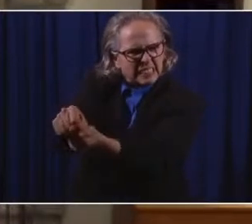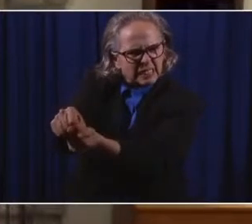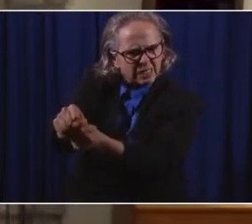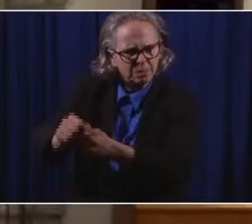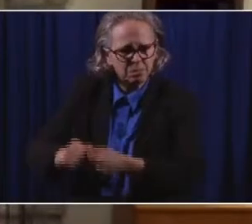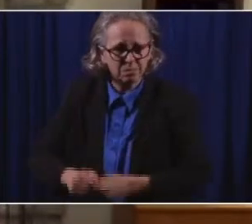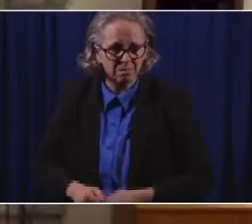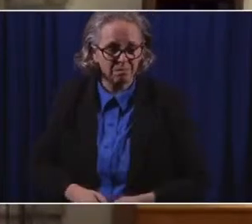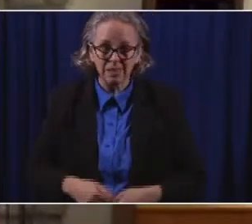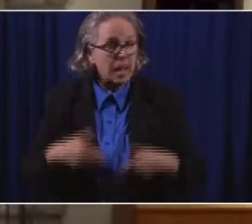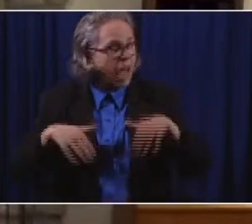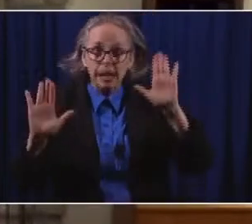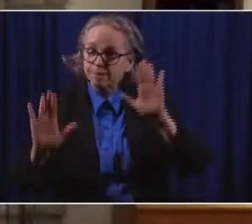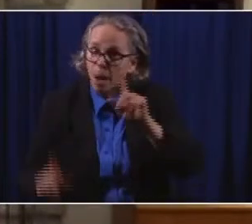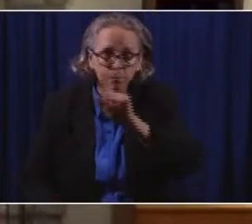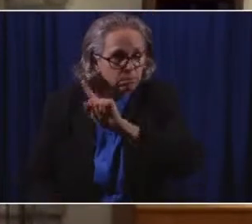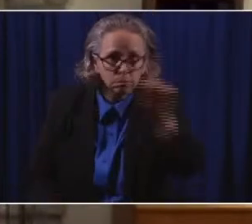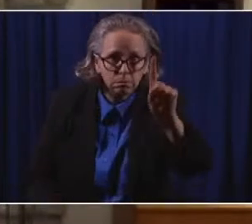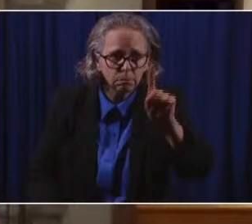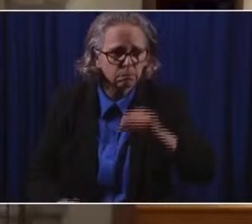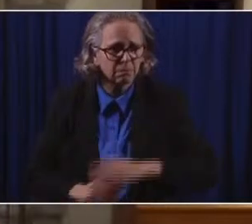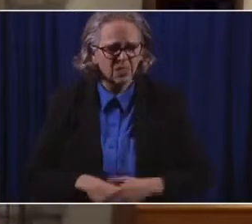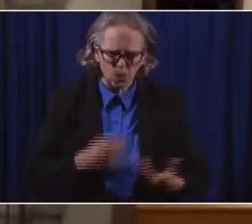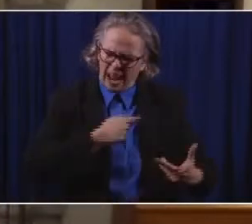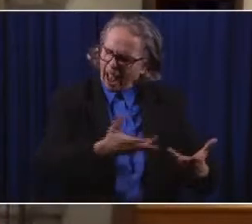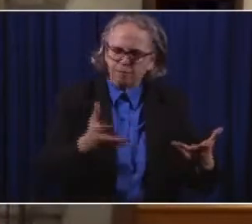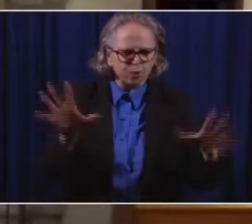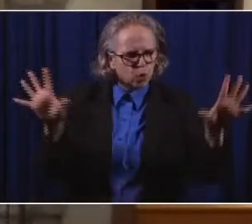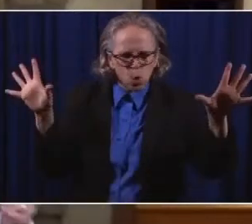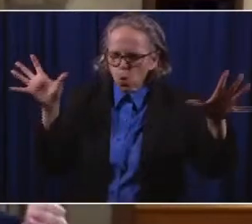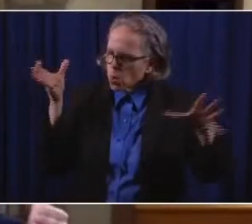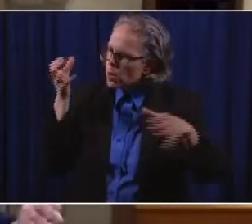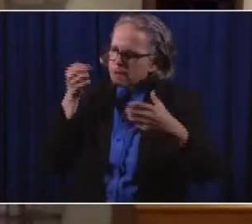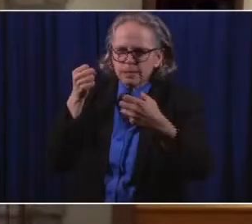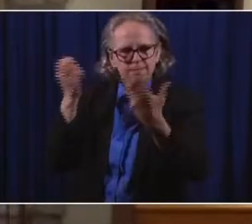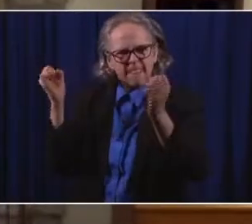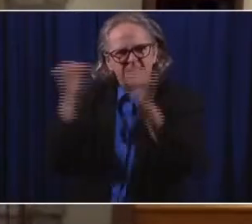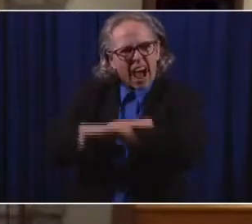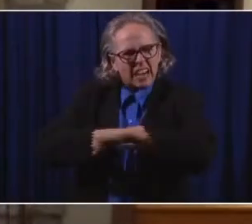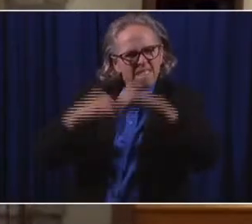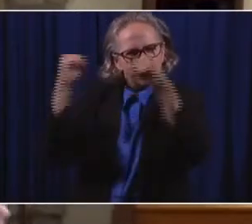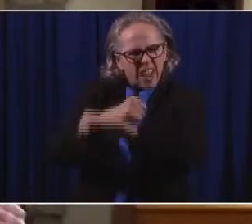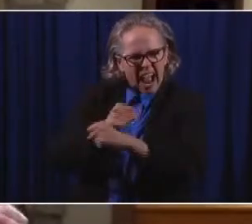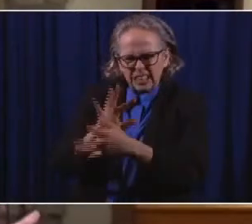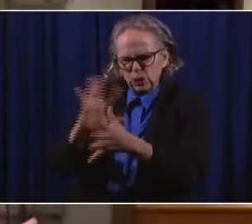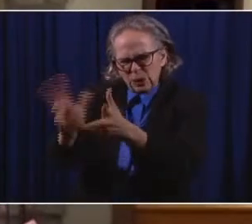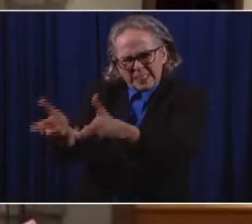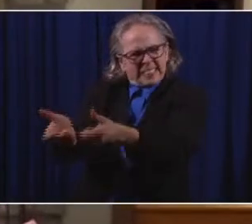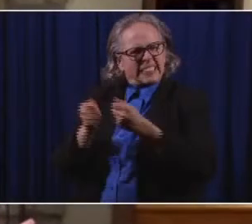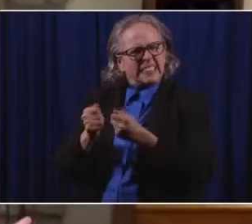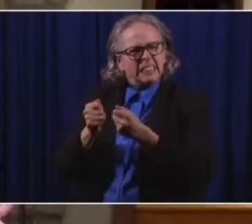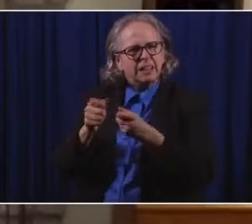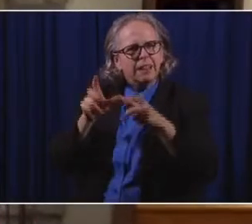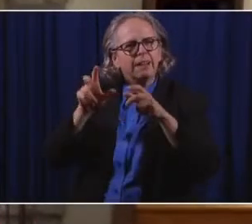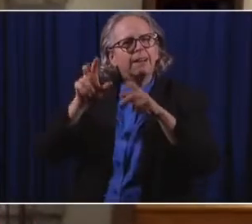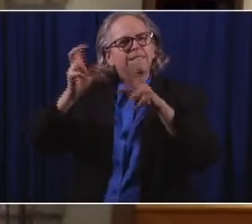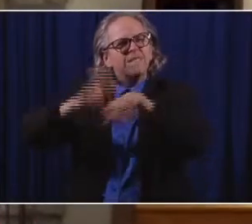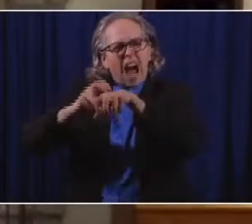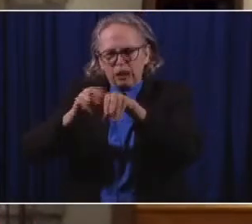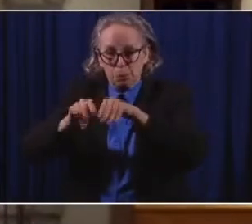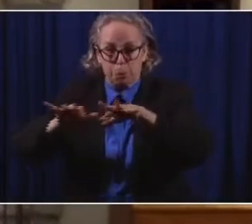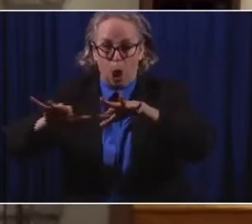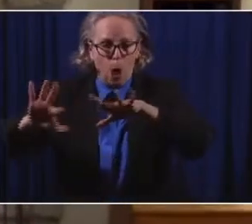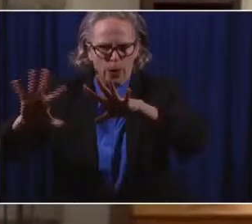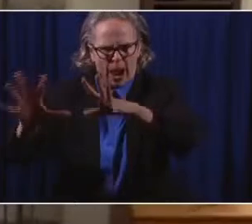unless we change them. If we continue to do the same things we've been doing, we're going to end up getting the same results. So